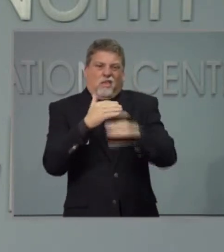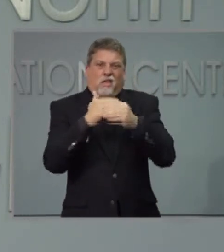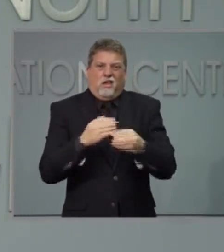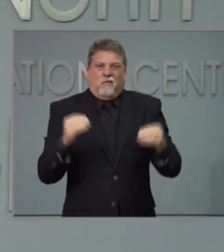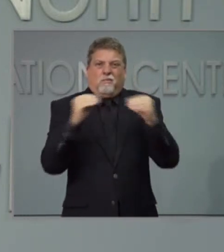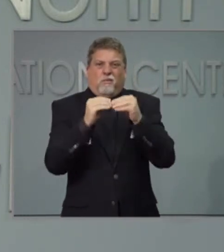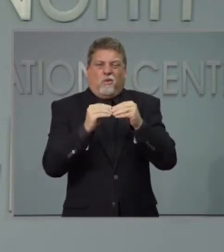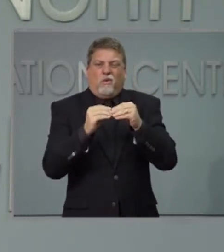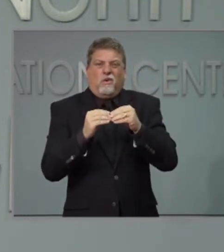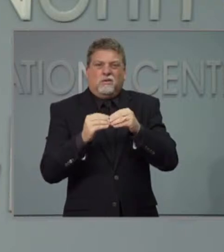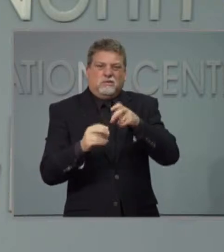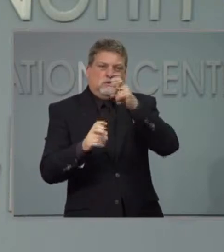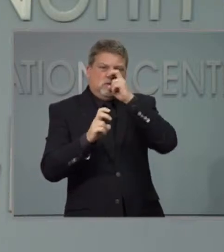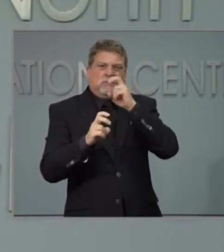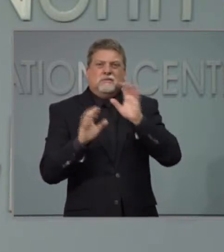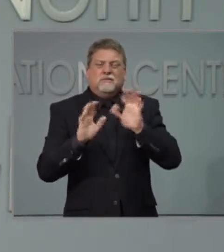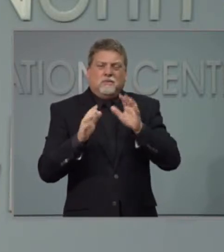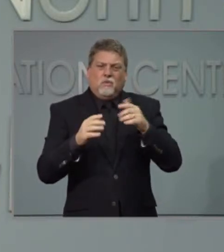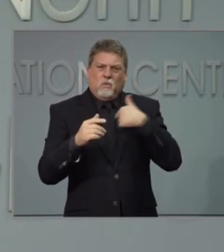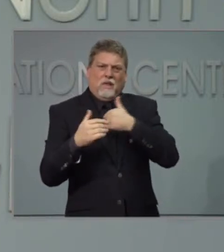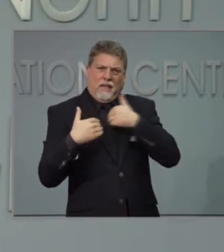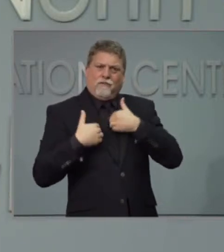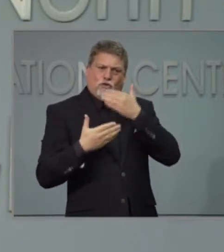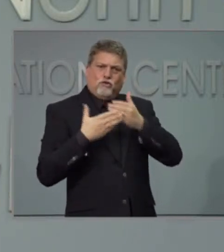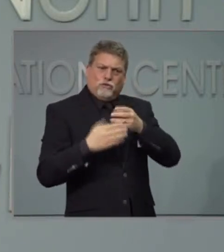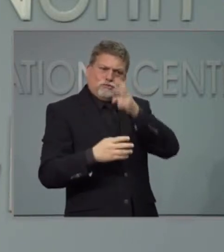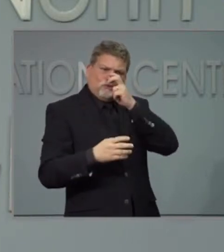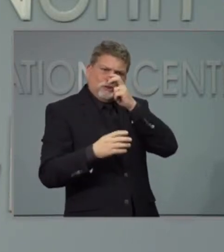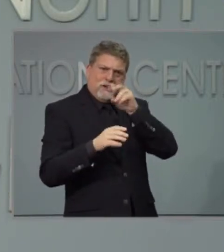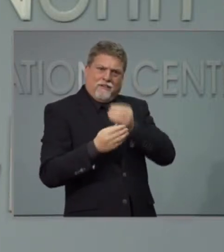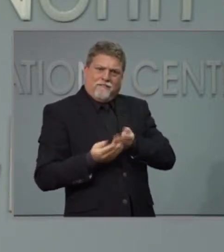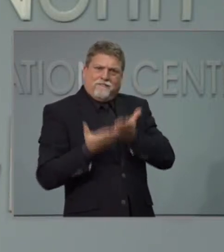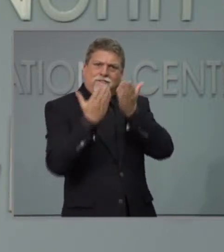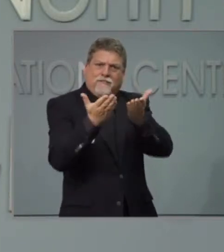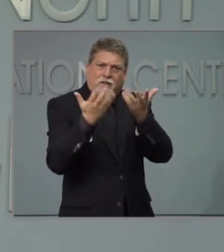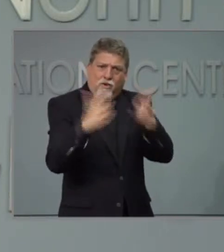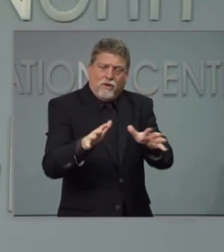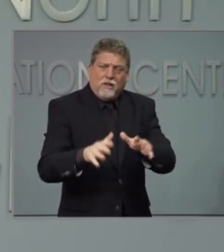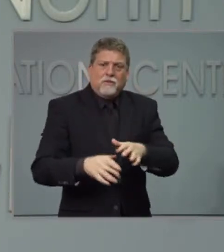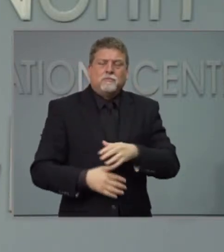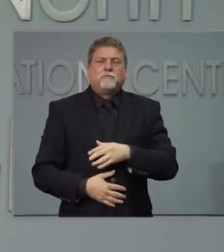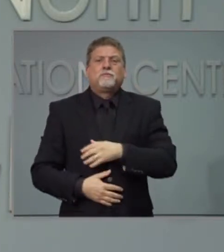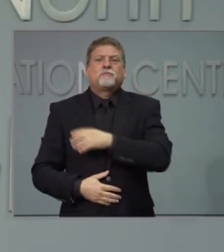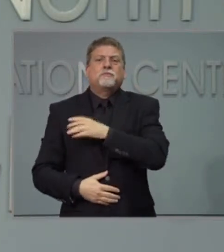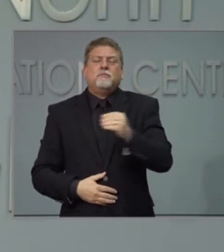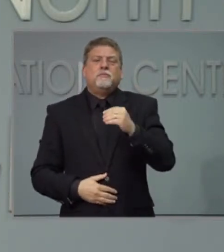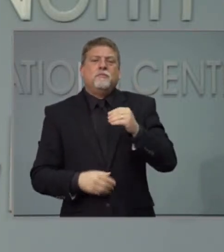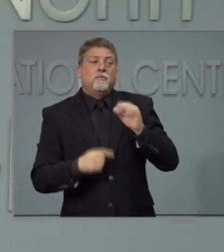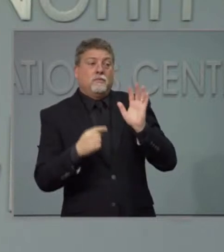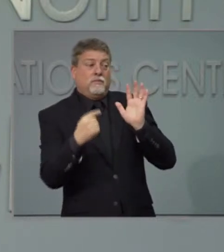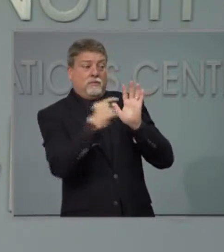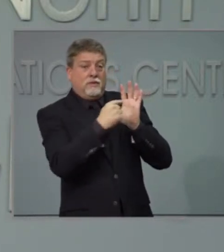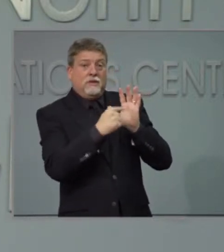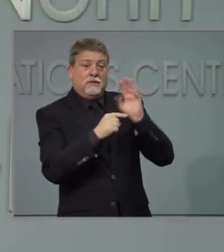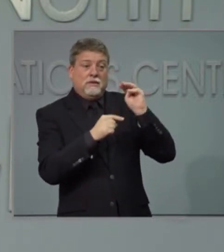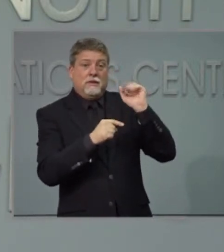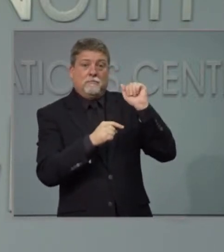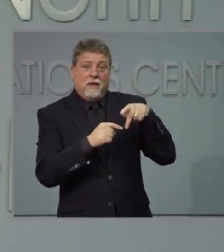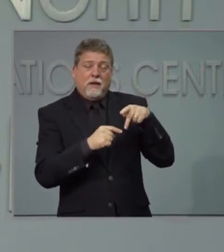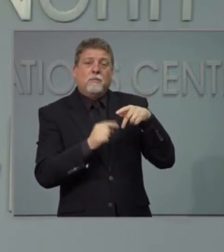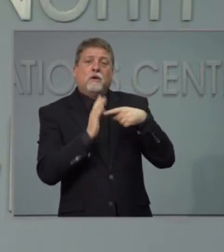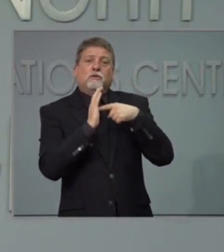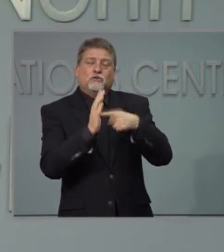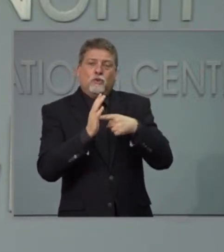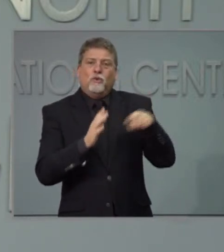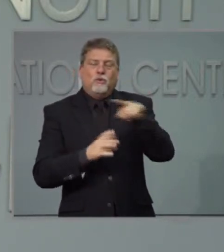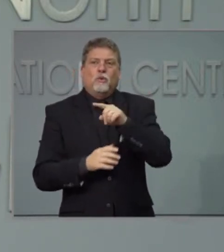sure we lift this up and then implement other strategies that are in this metric system. We believe that